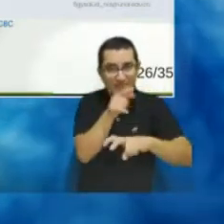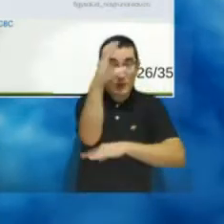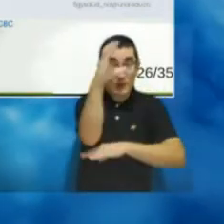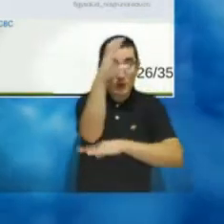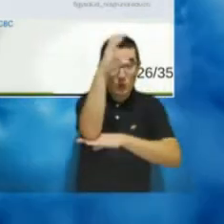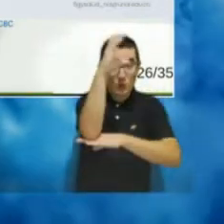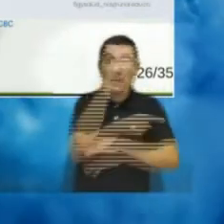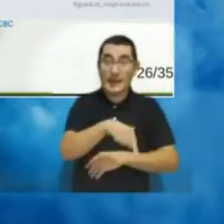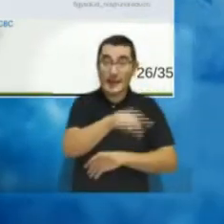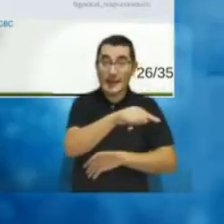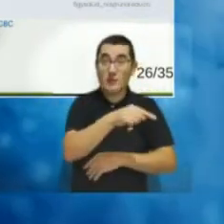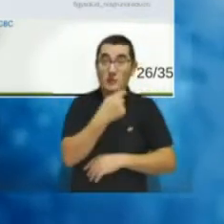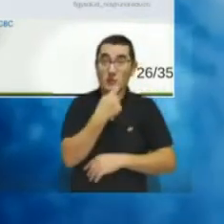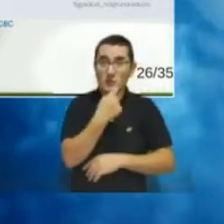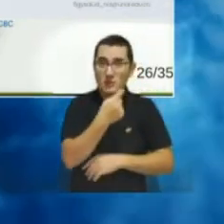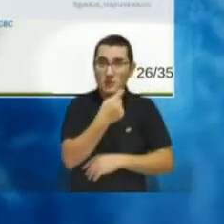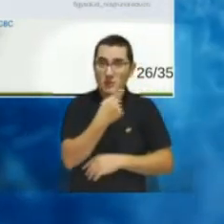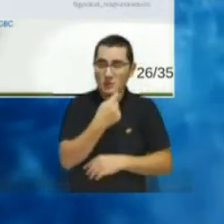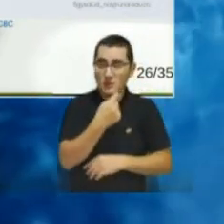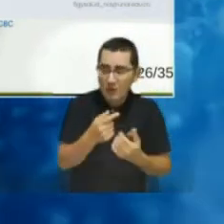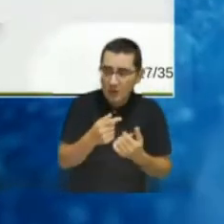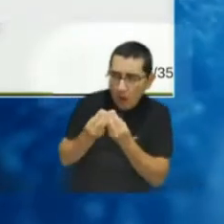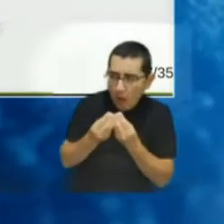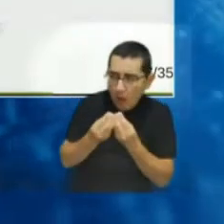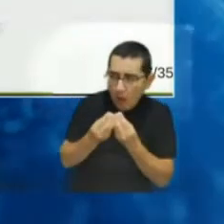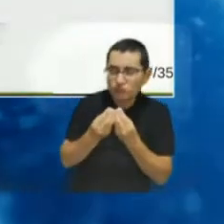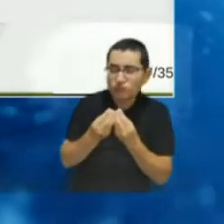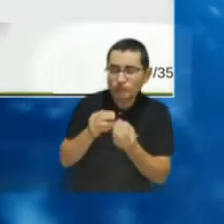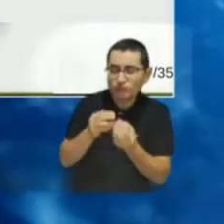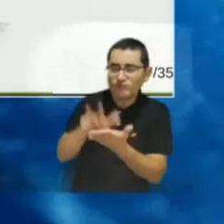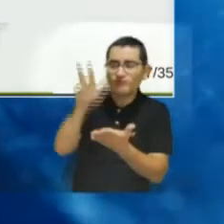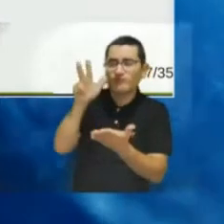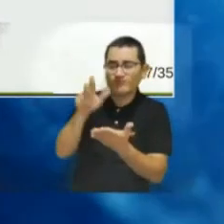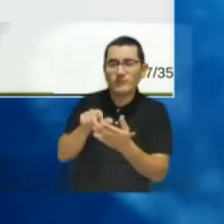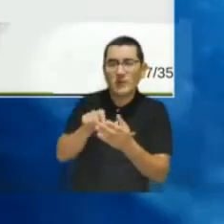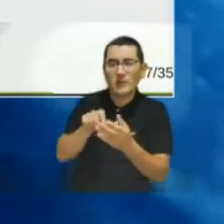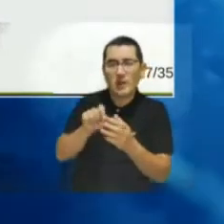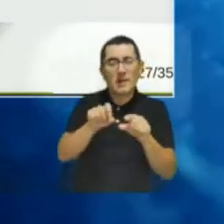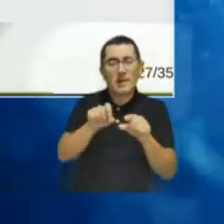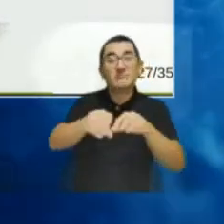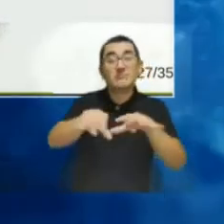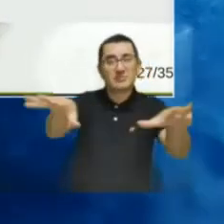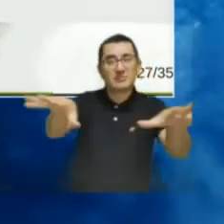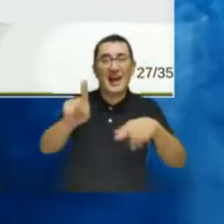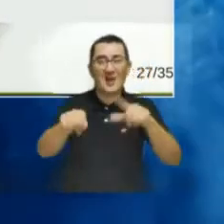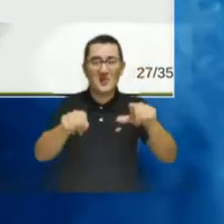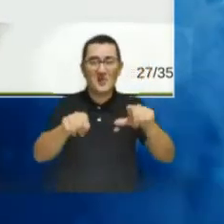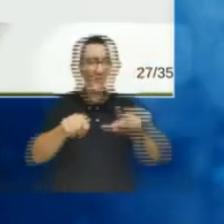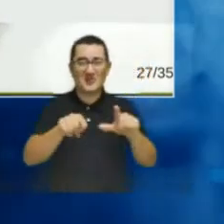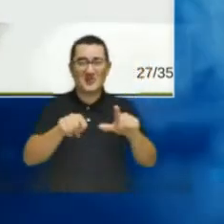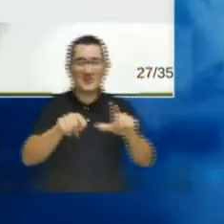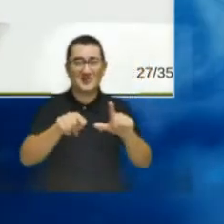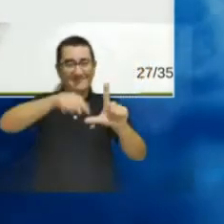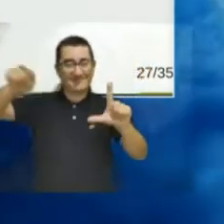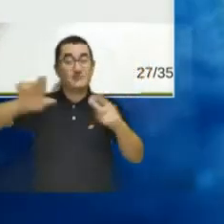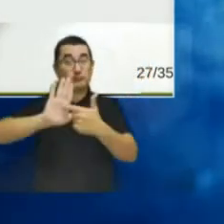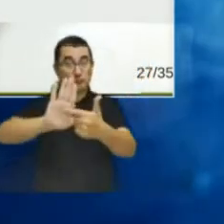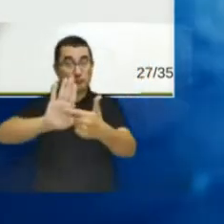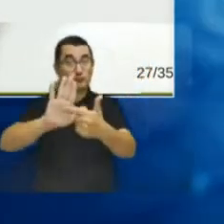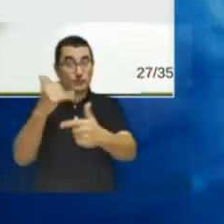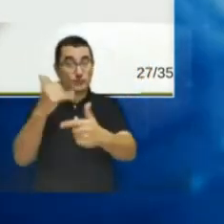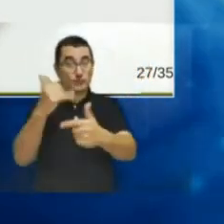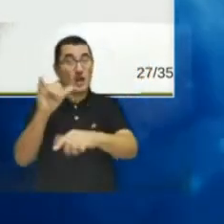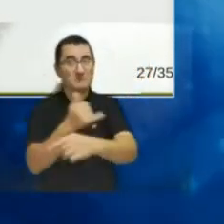National University of Colombia. And after they give their go ahead, we will open the debate. And here we're going to give you some preliminary